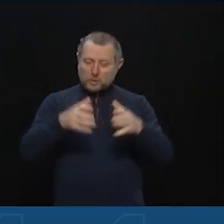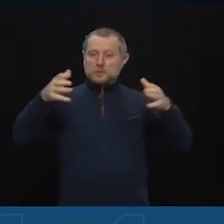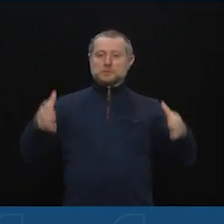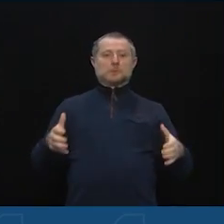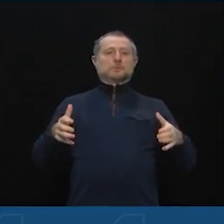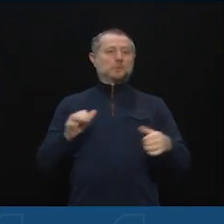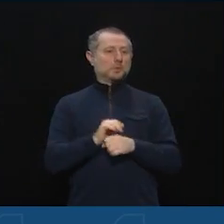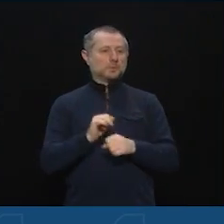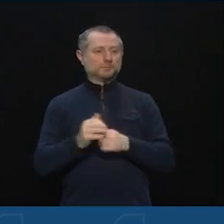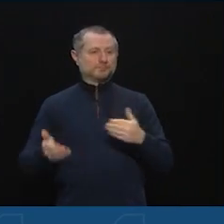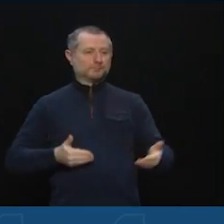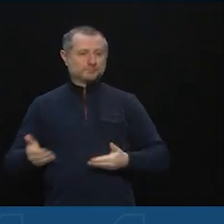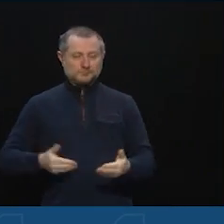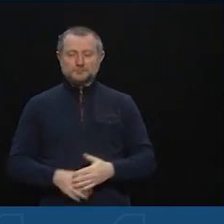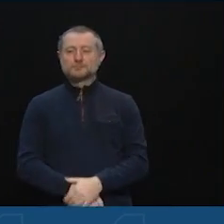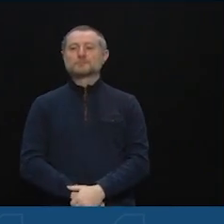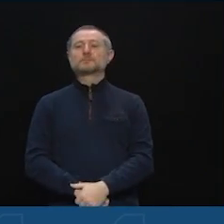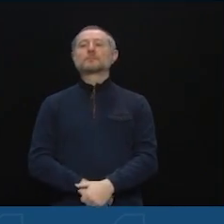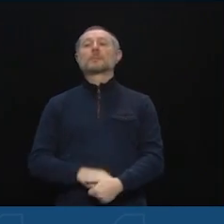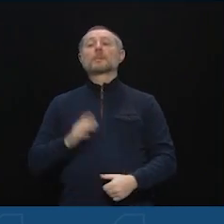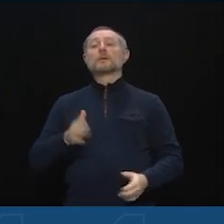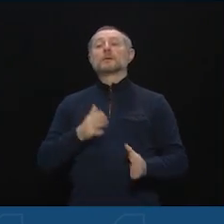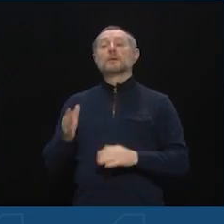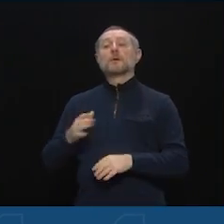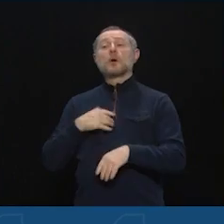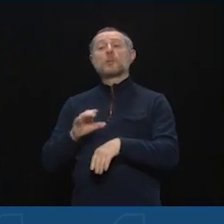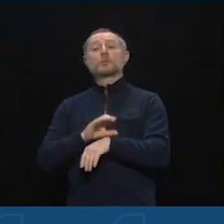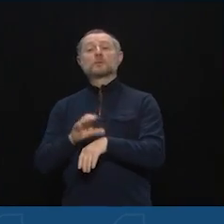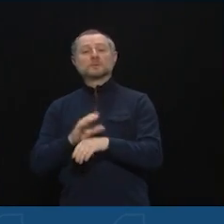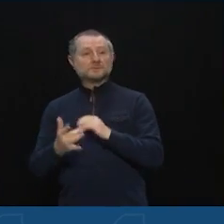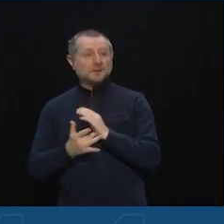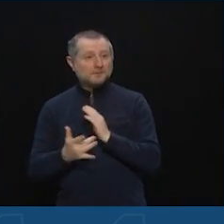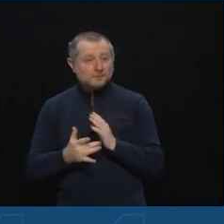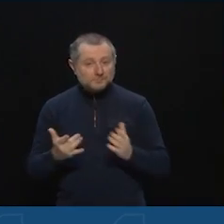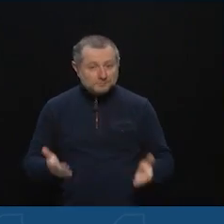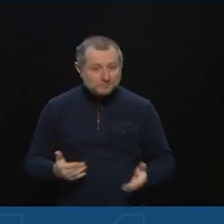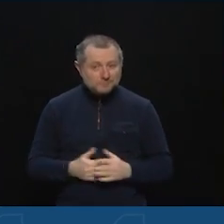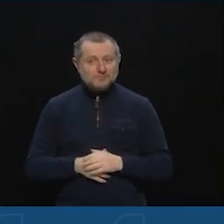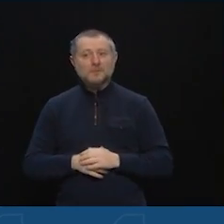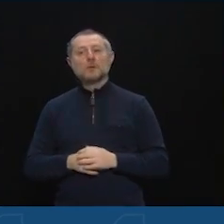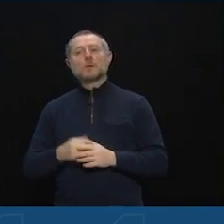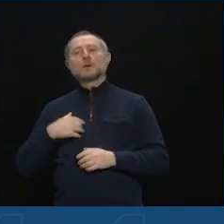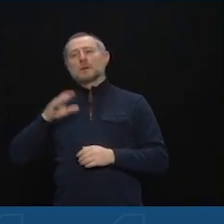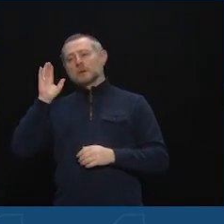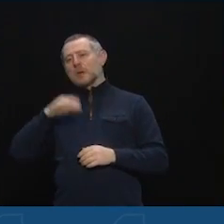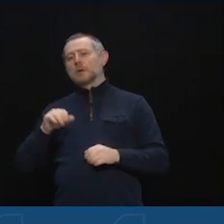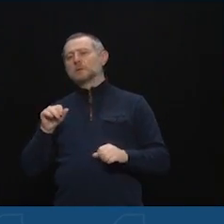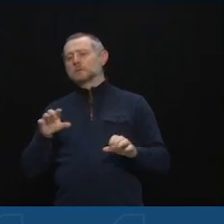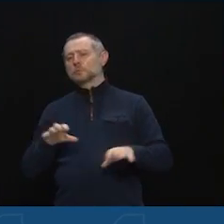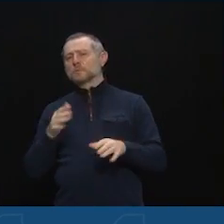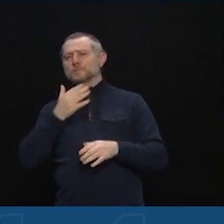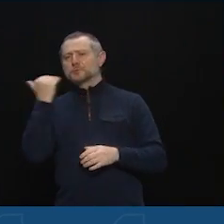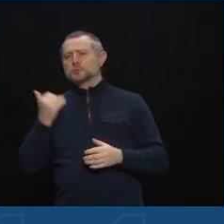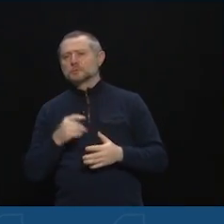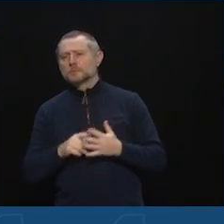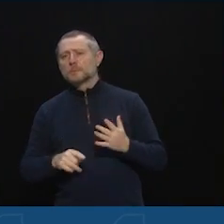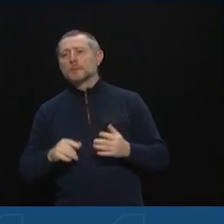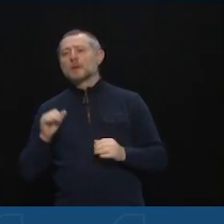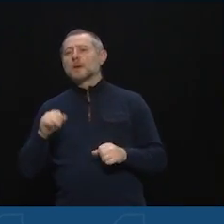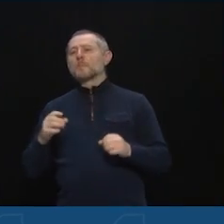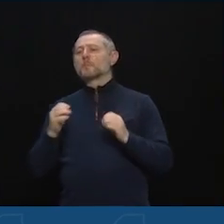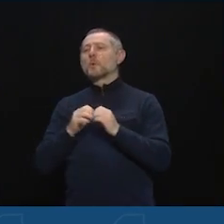also, computer technology. We can do a lot more efficiently. We can do this by having